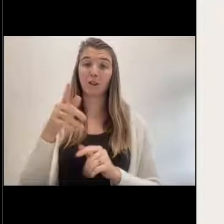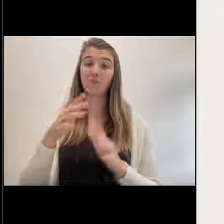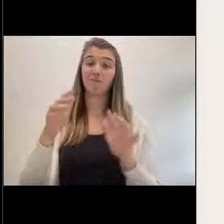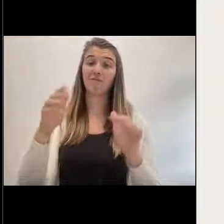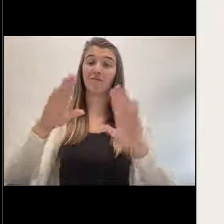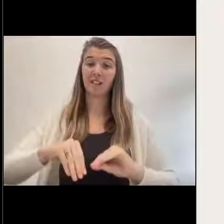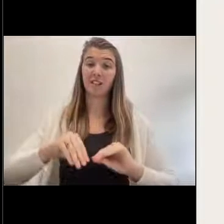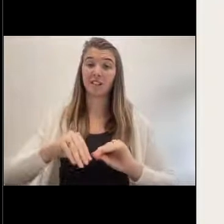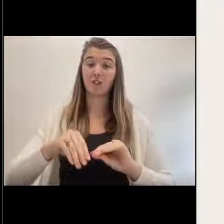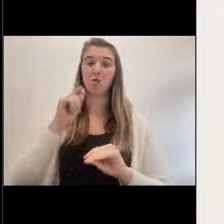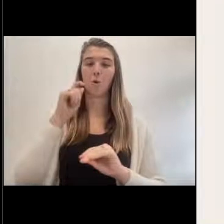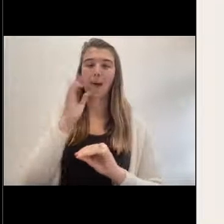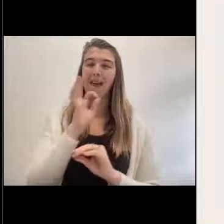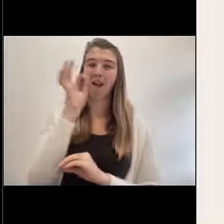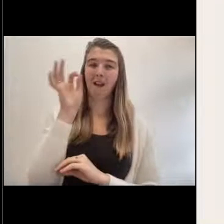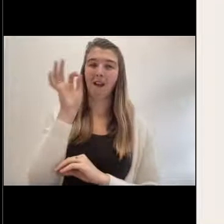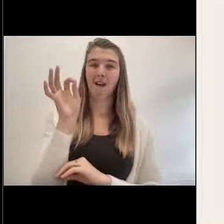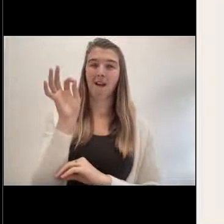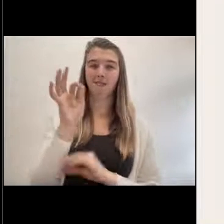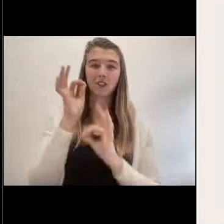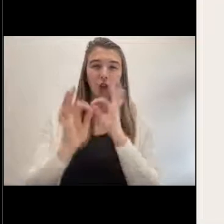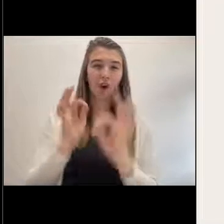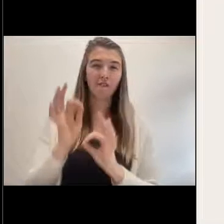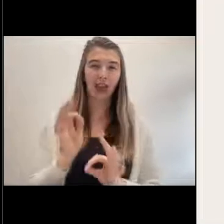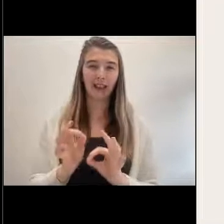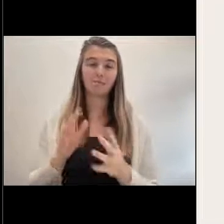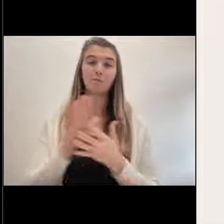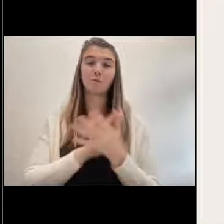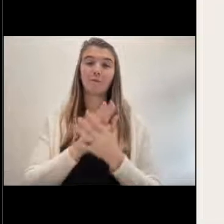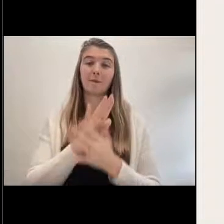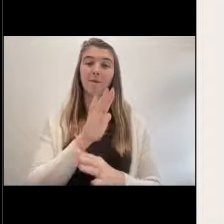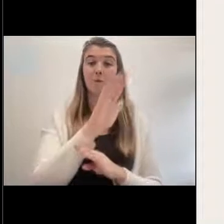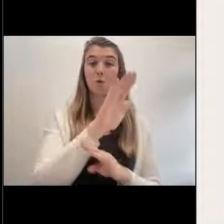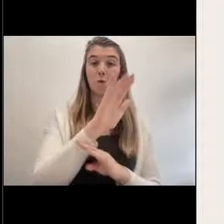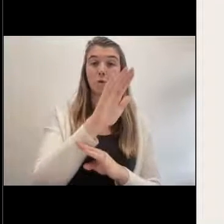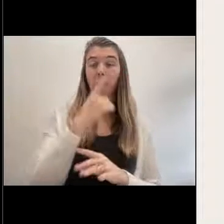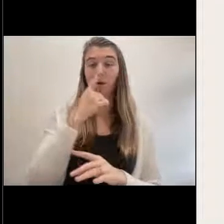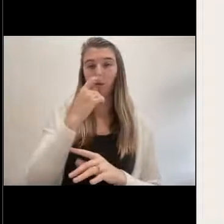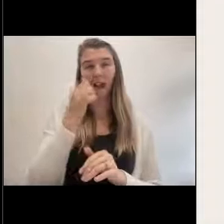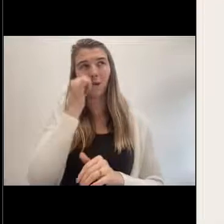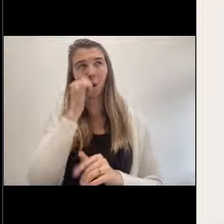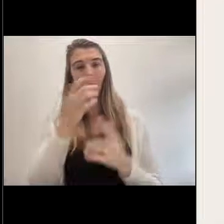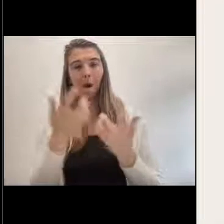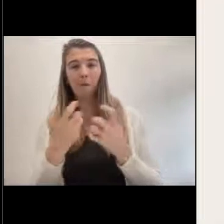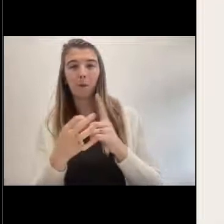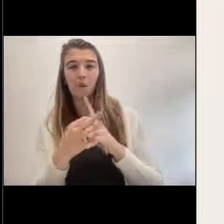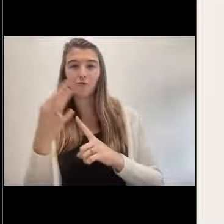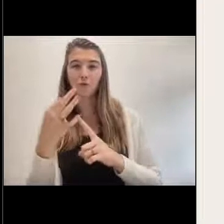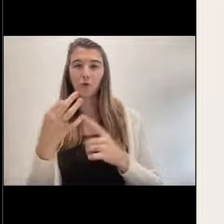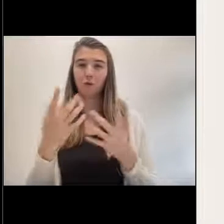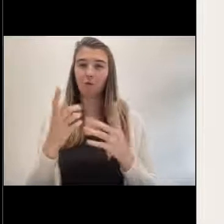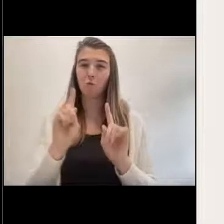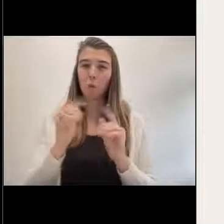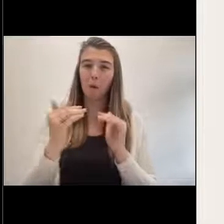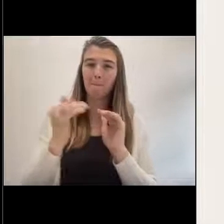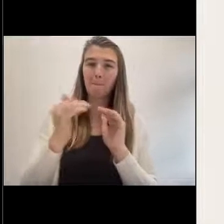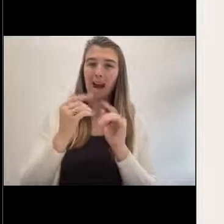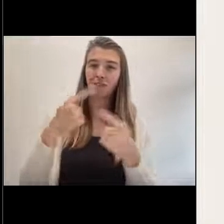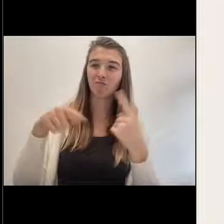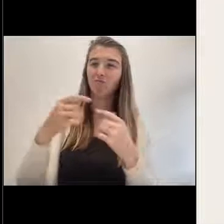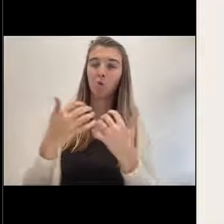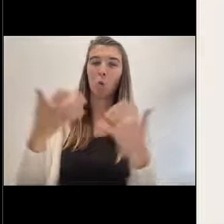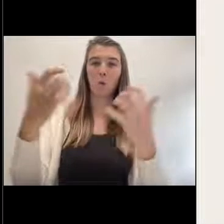webinars and to know what we did right this time and make sure that we do more of that in future. So do please take a couple of minutes to fill in the survey. Now, speaking